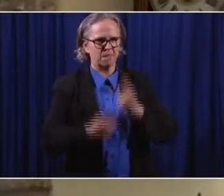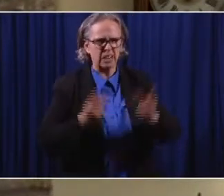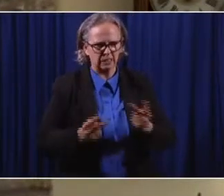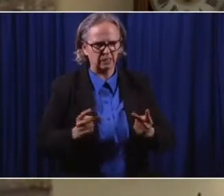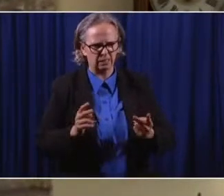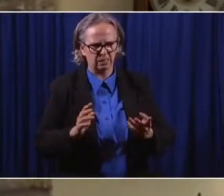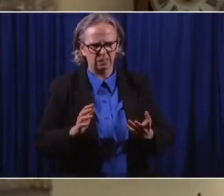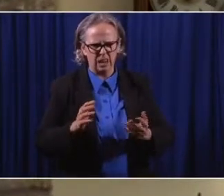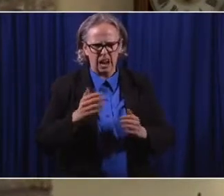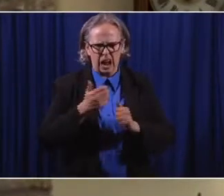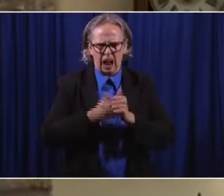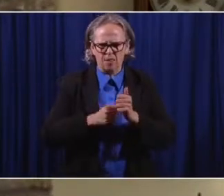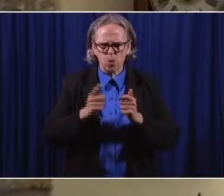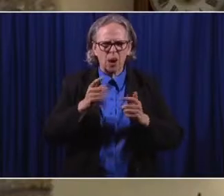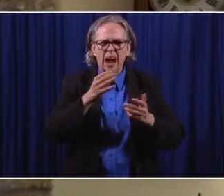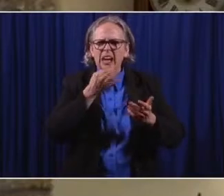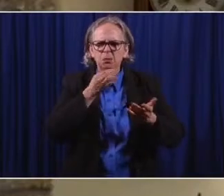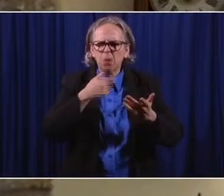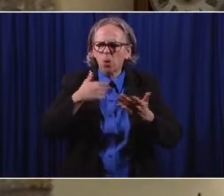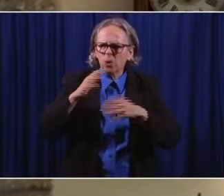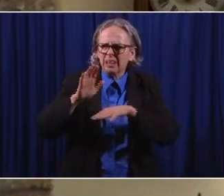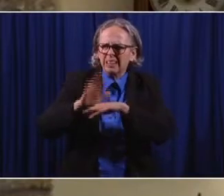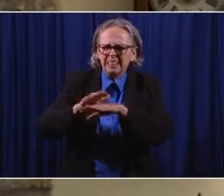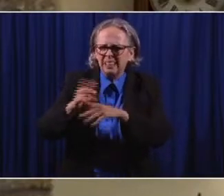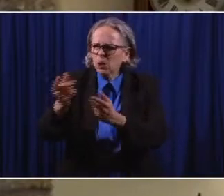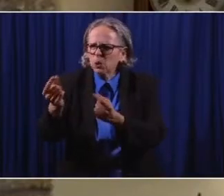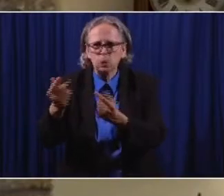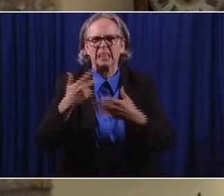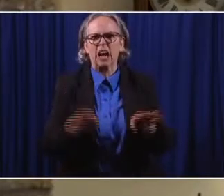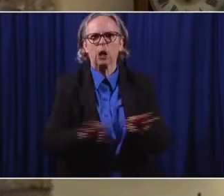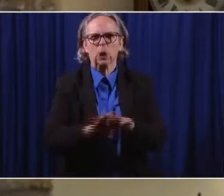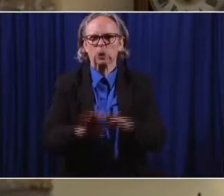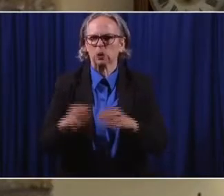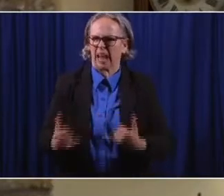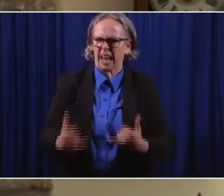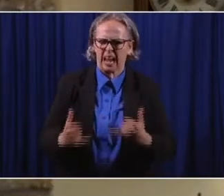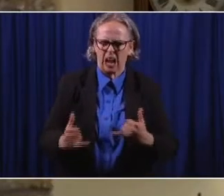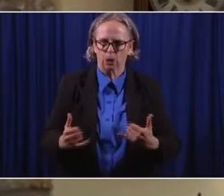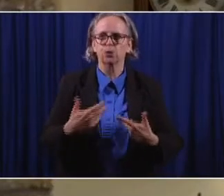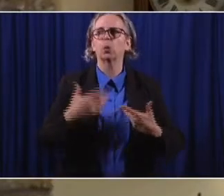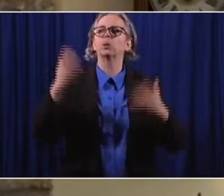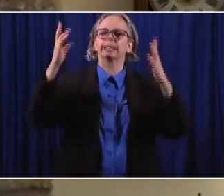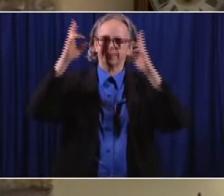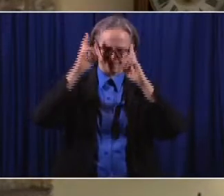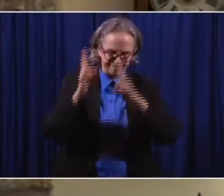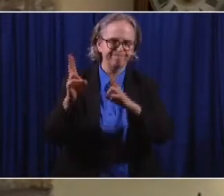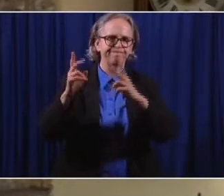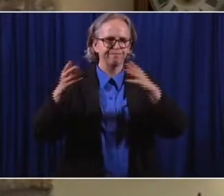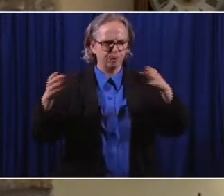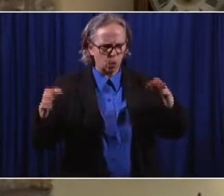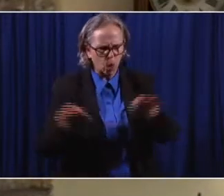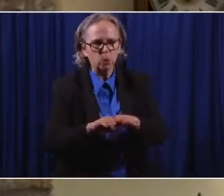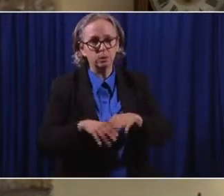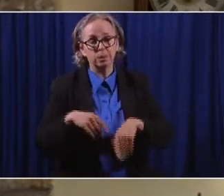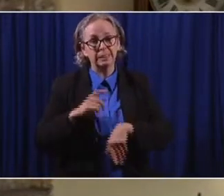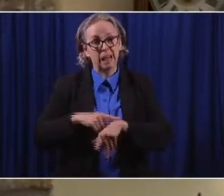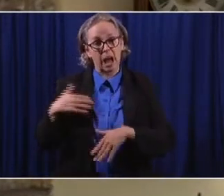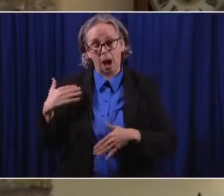to. After a few months, it became evident that there were people in nursing homes, certainly among those Alzheimer